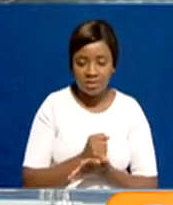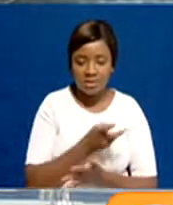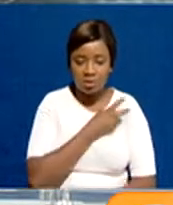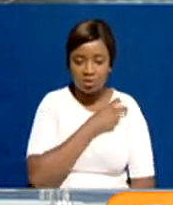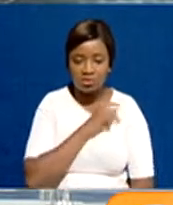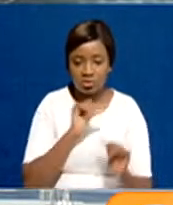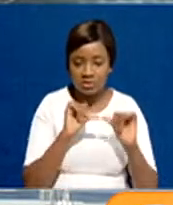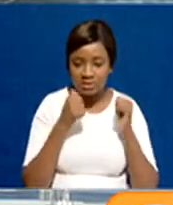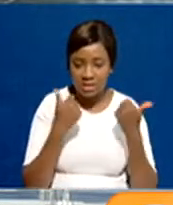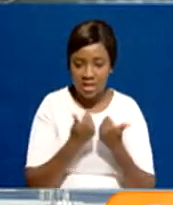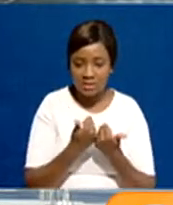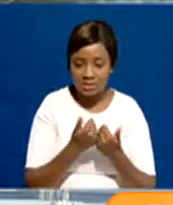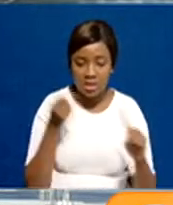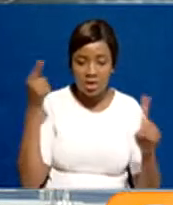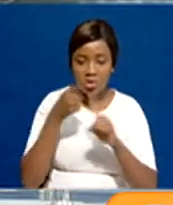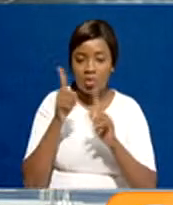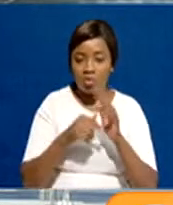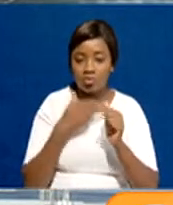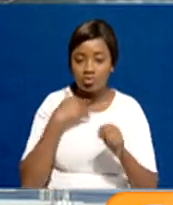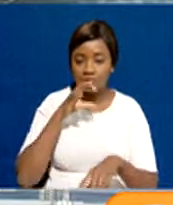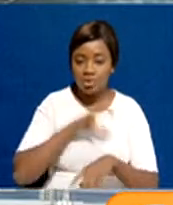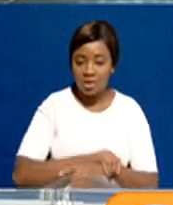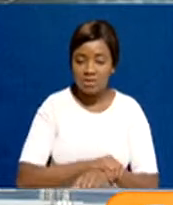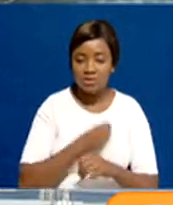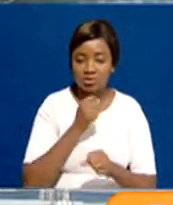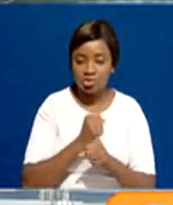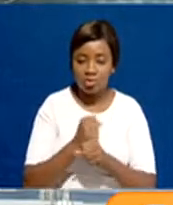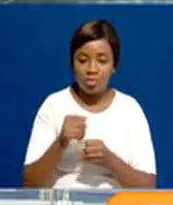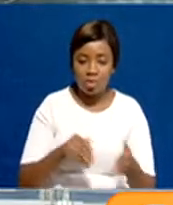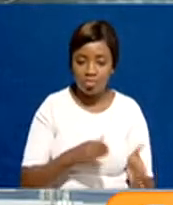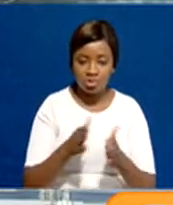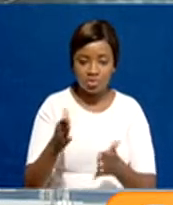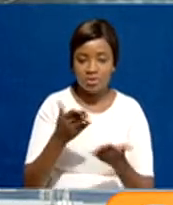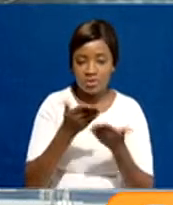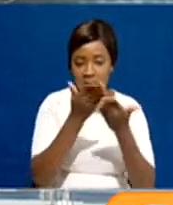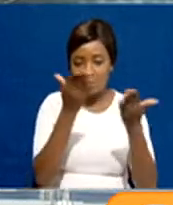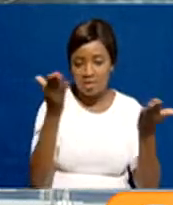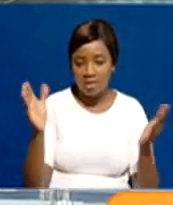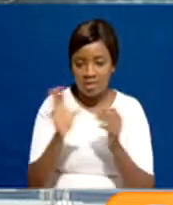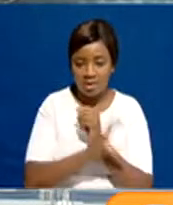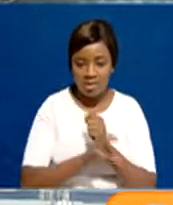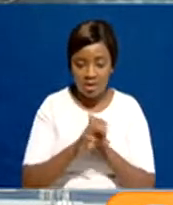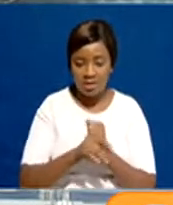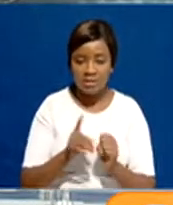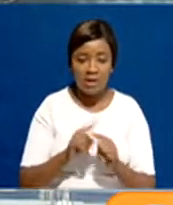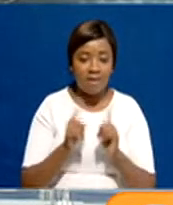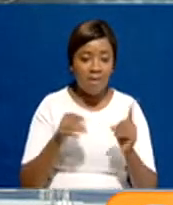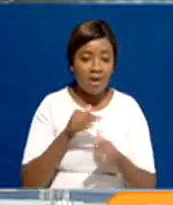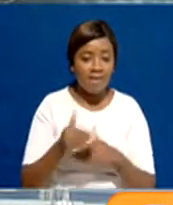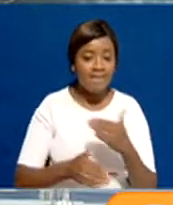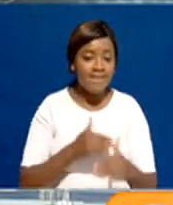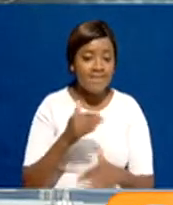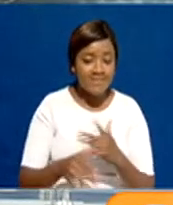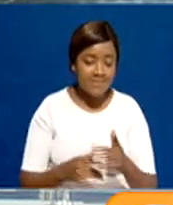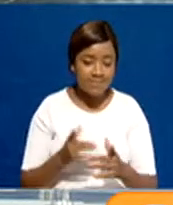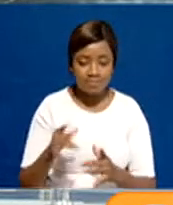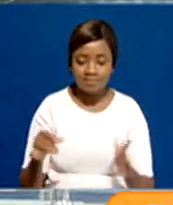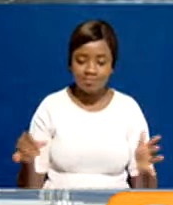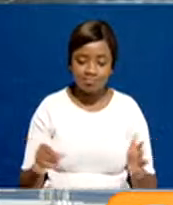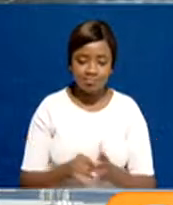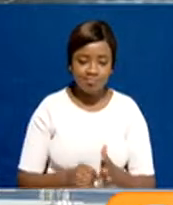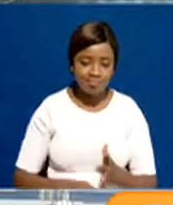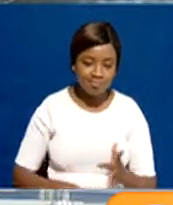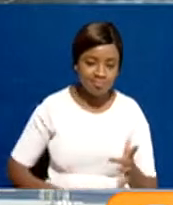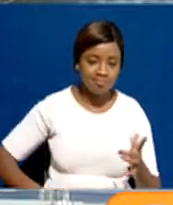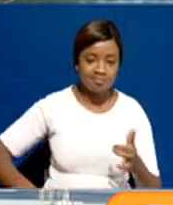Consultancy Agency to secure placement for various job opportunities overseas, only for them to be taken round in